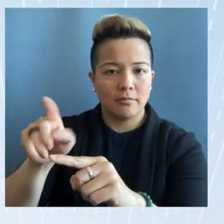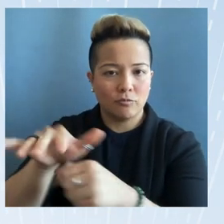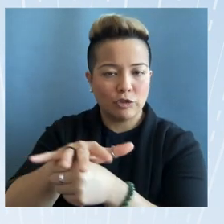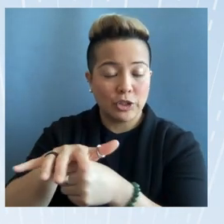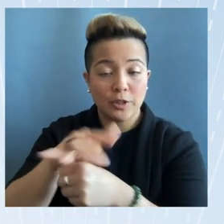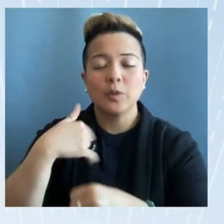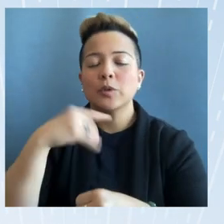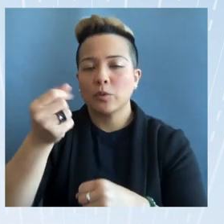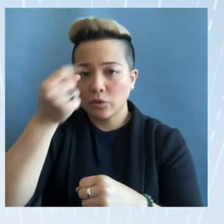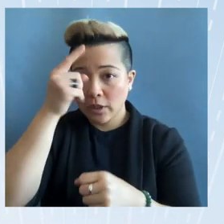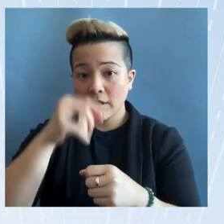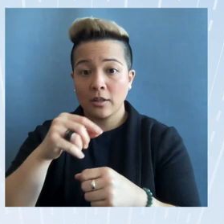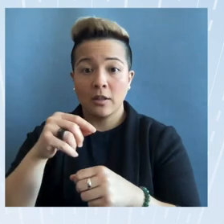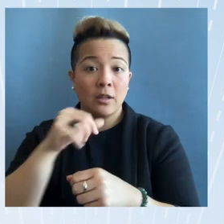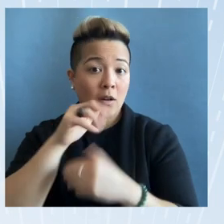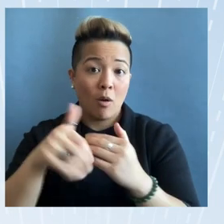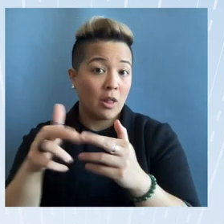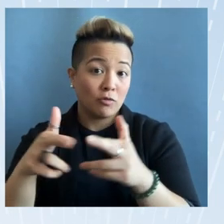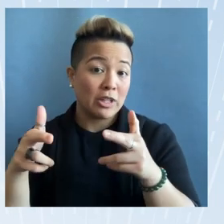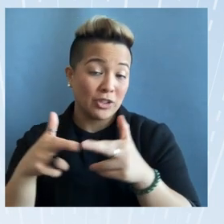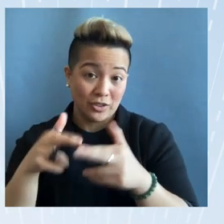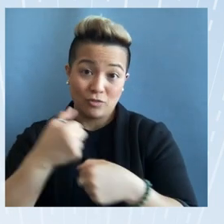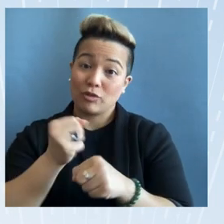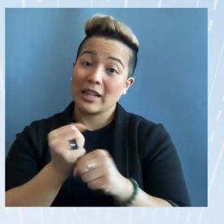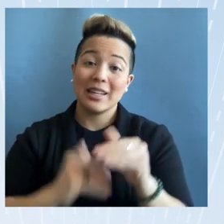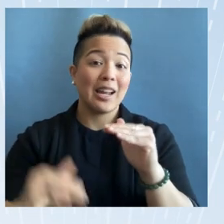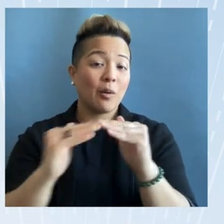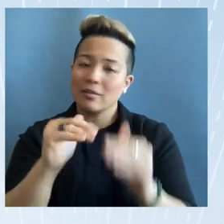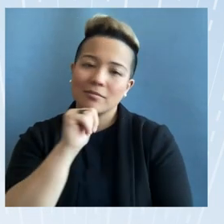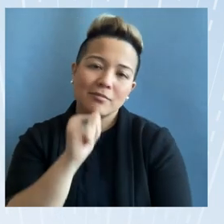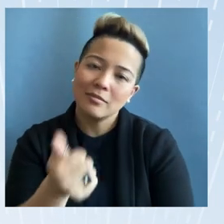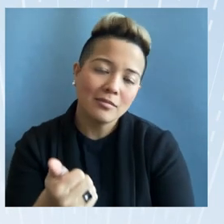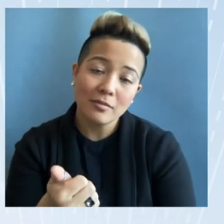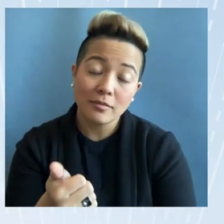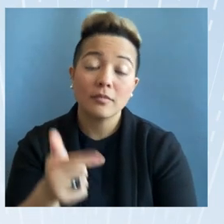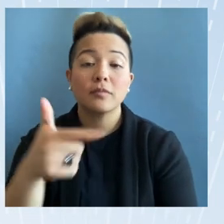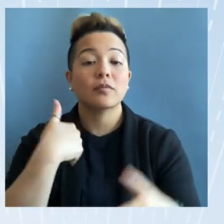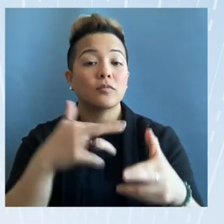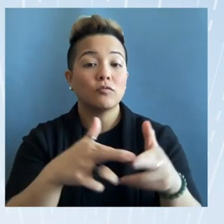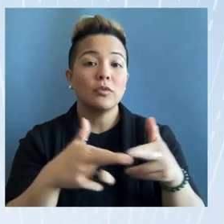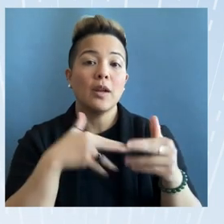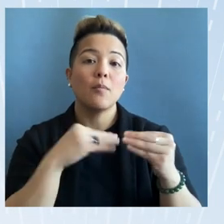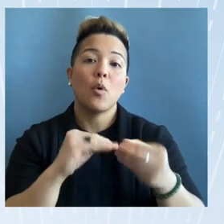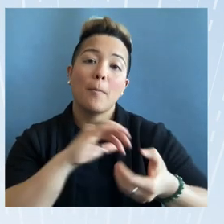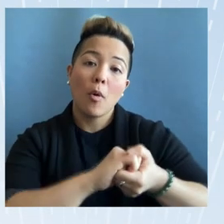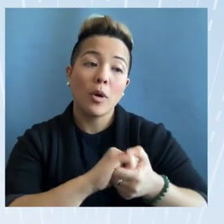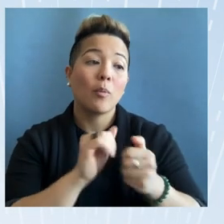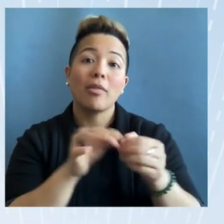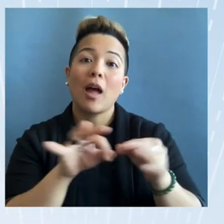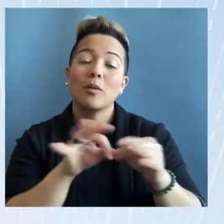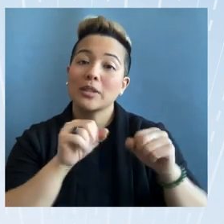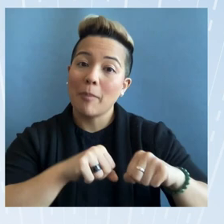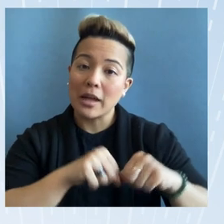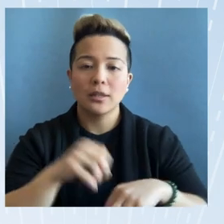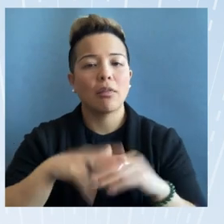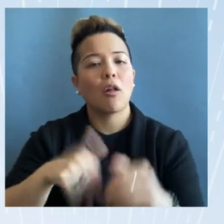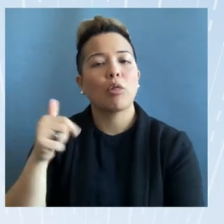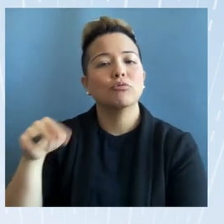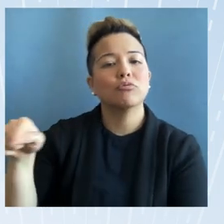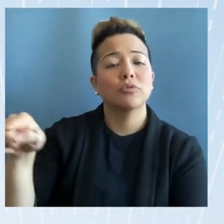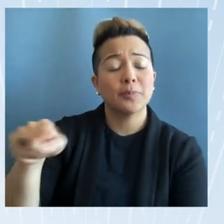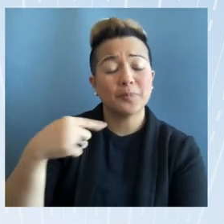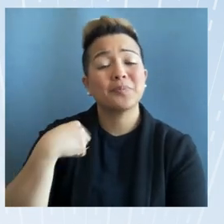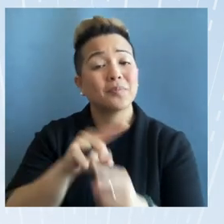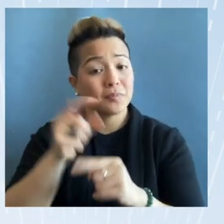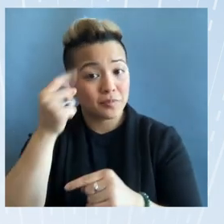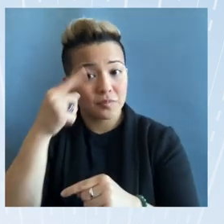the region, not all regions are created equally. There are, you know, regions with more partners with language capacities than some, but we also understand that there was